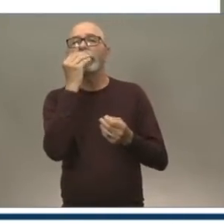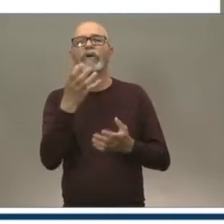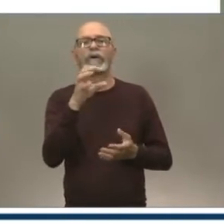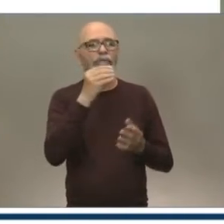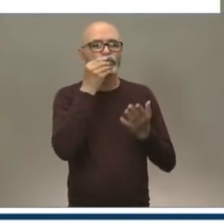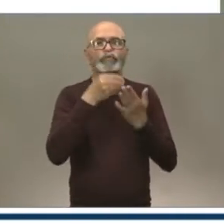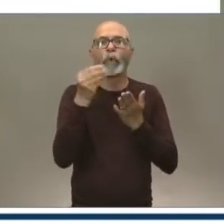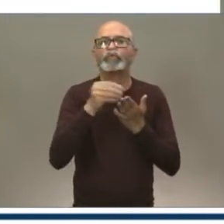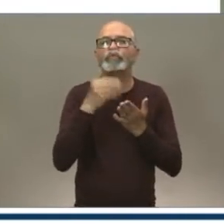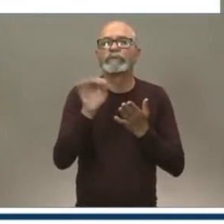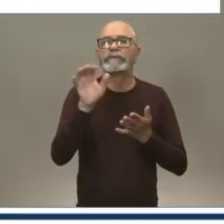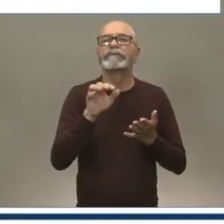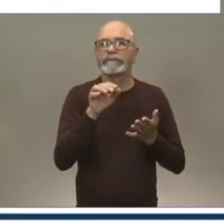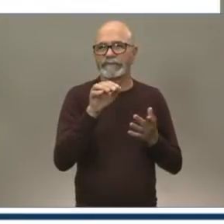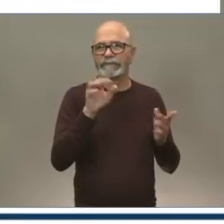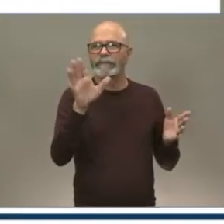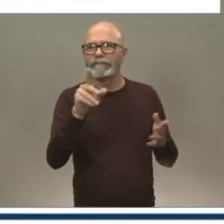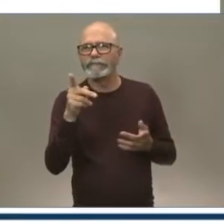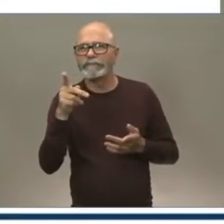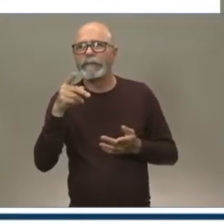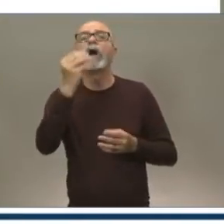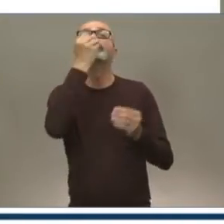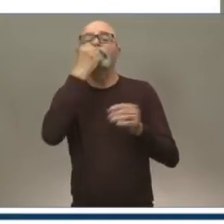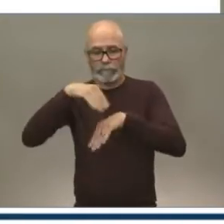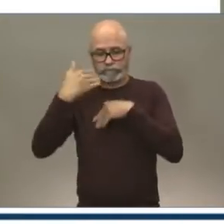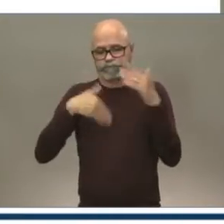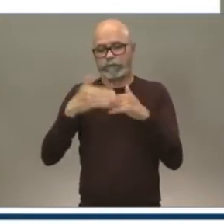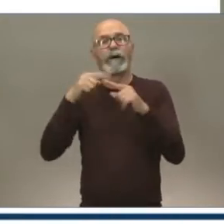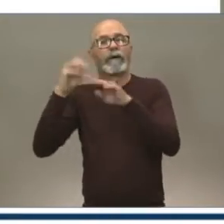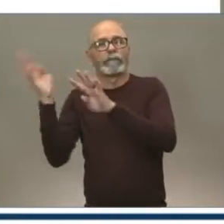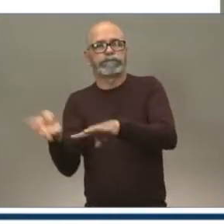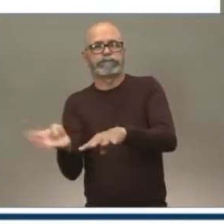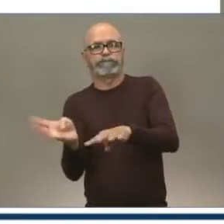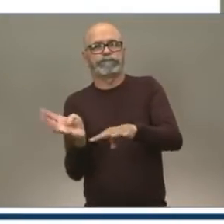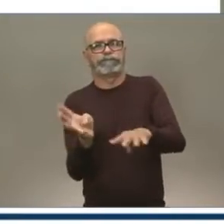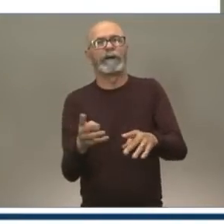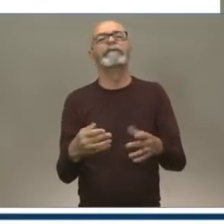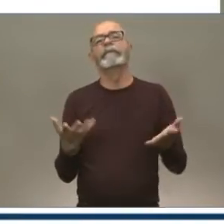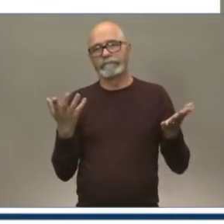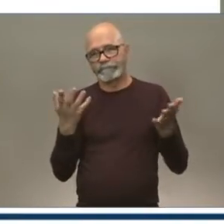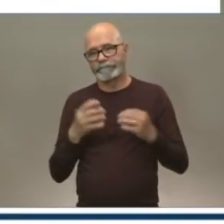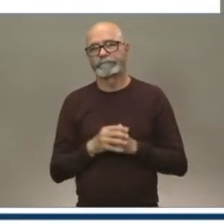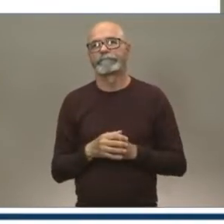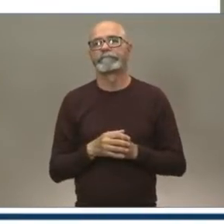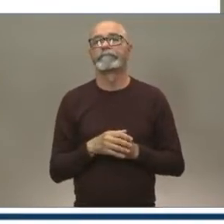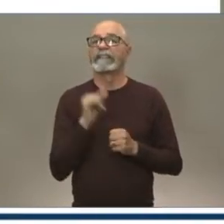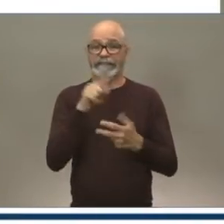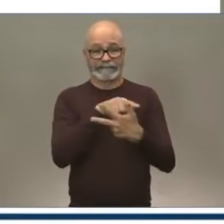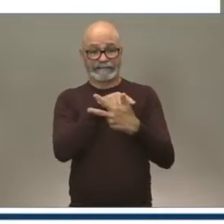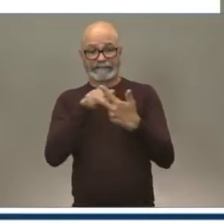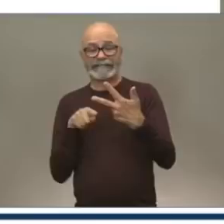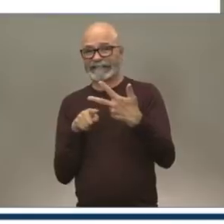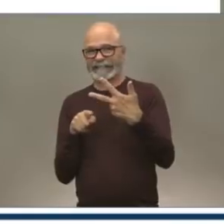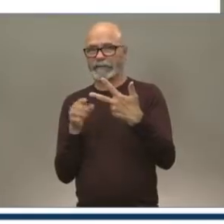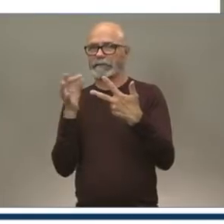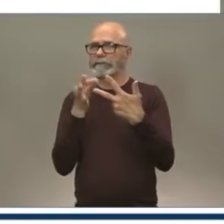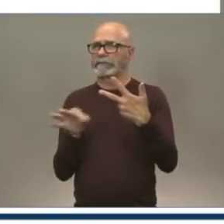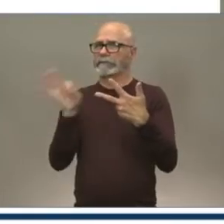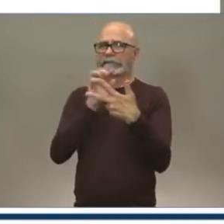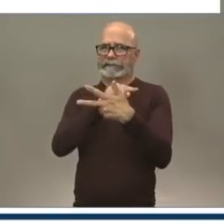through their age-based program. What we're doing as part of our outreach to ensure